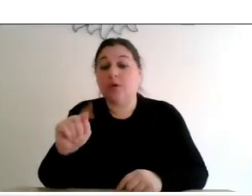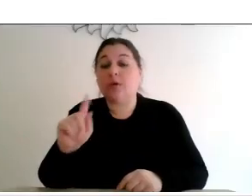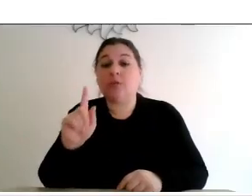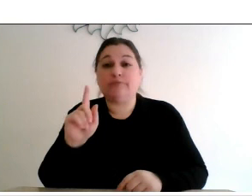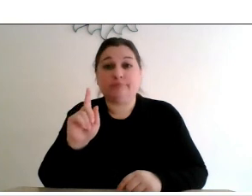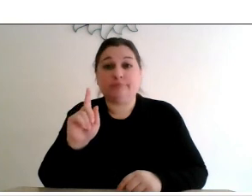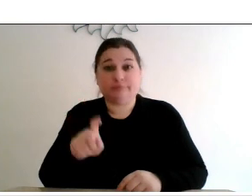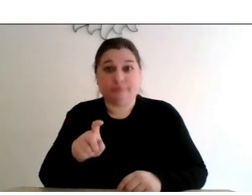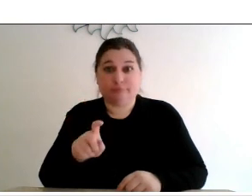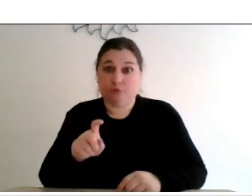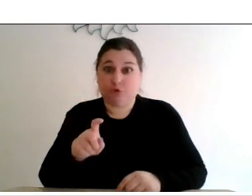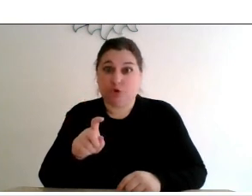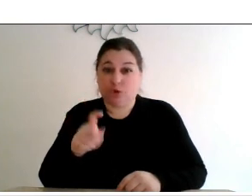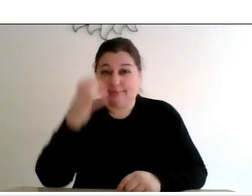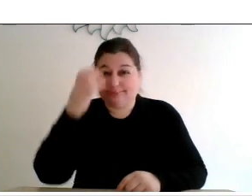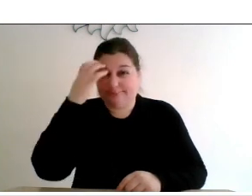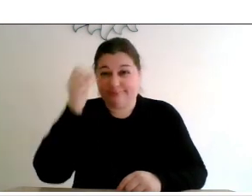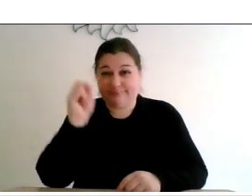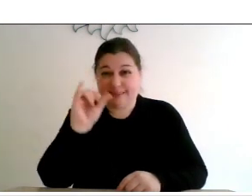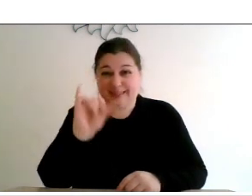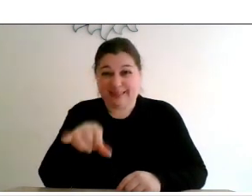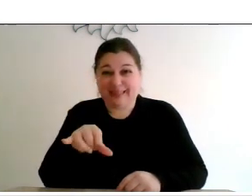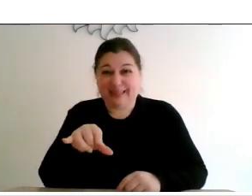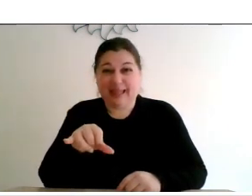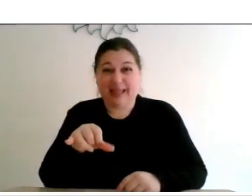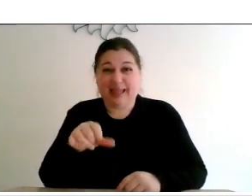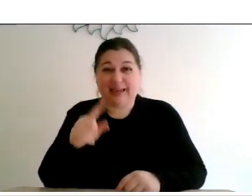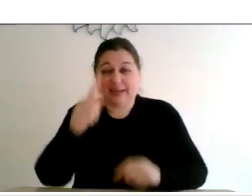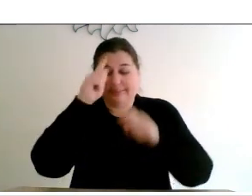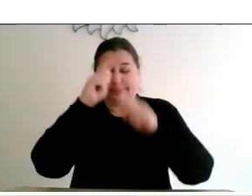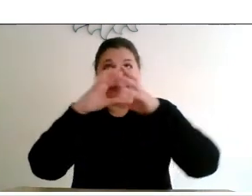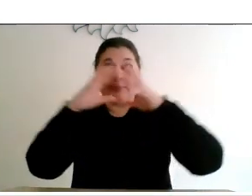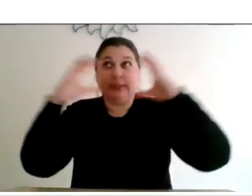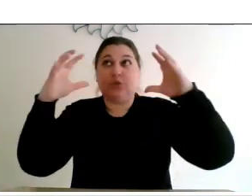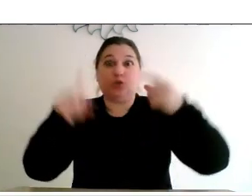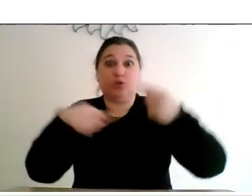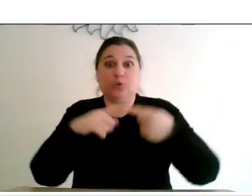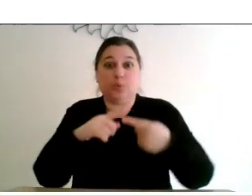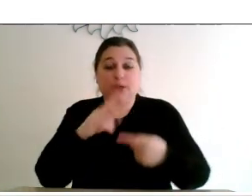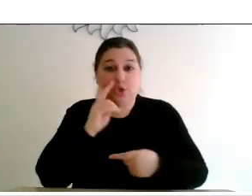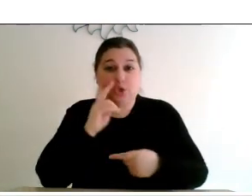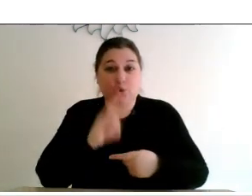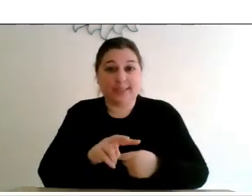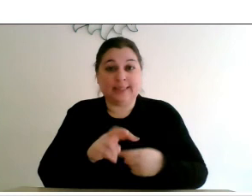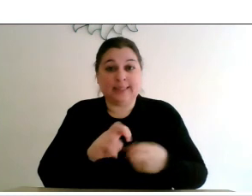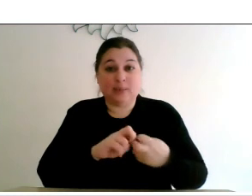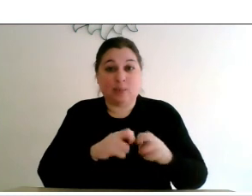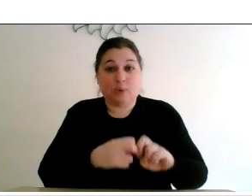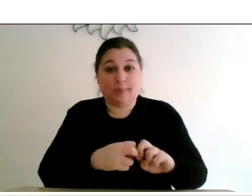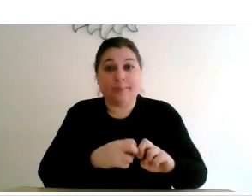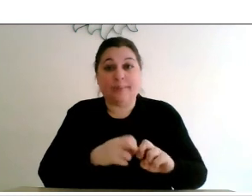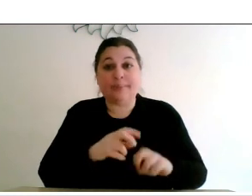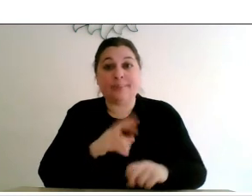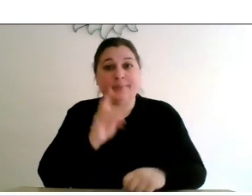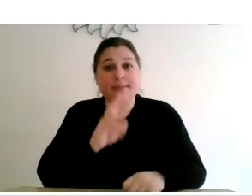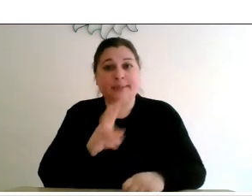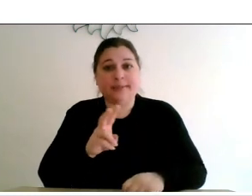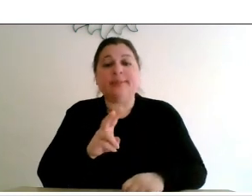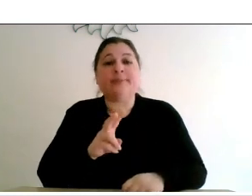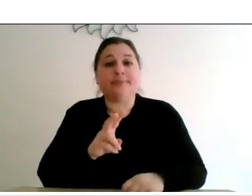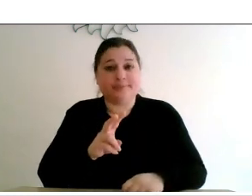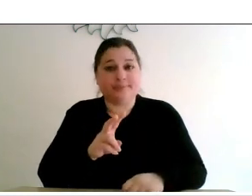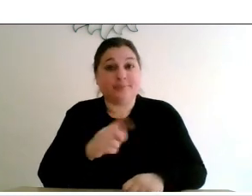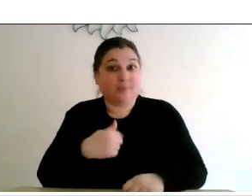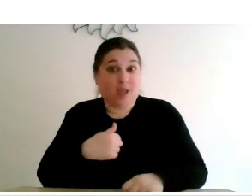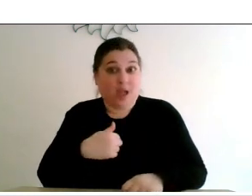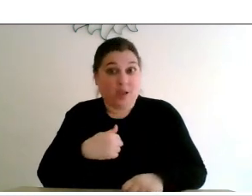This should be your thinking. This is how I think when I'm looking at